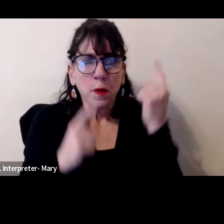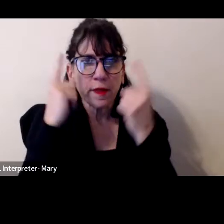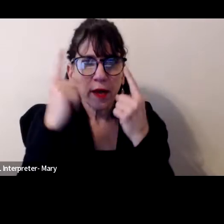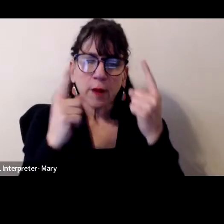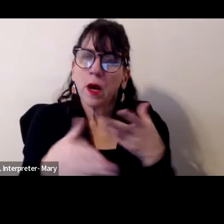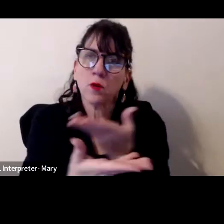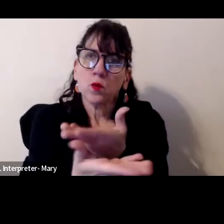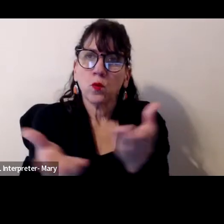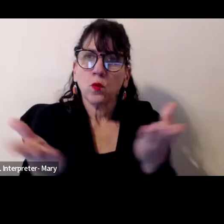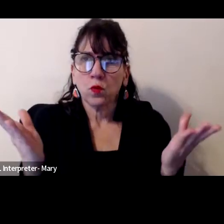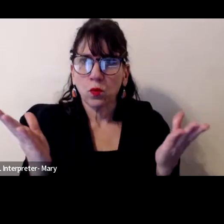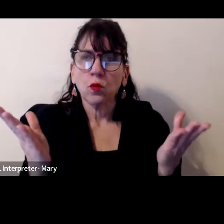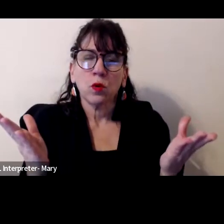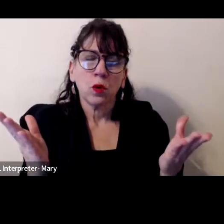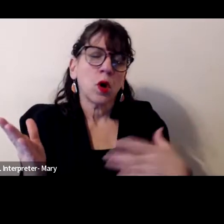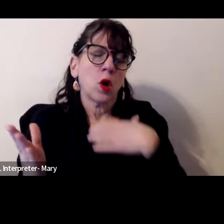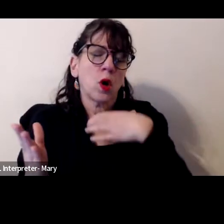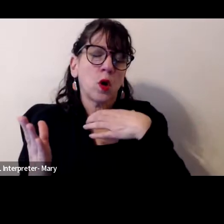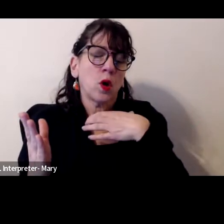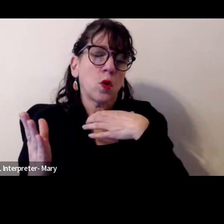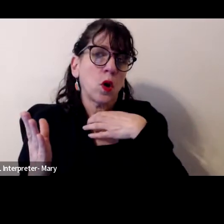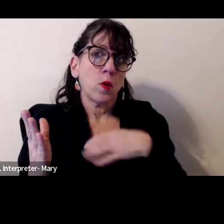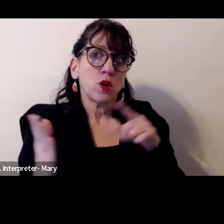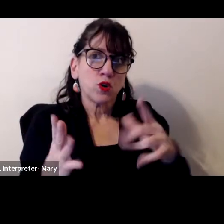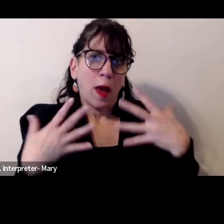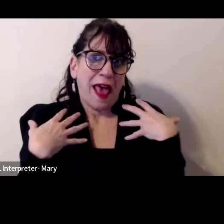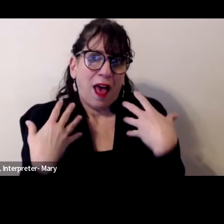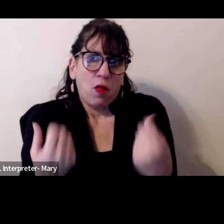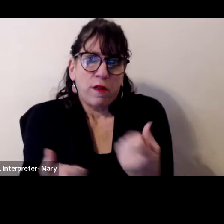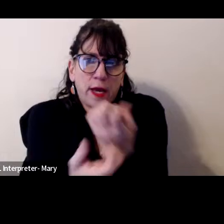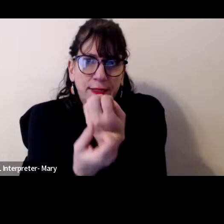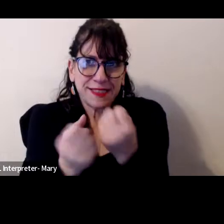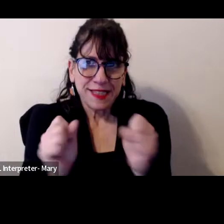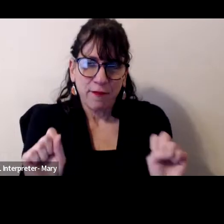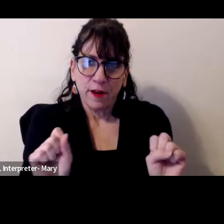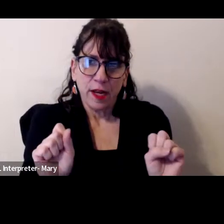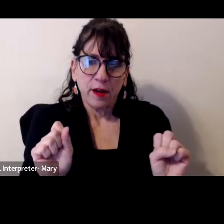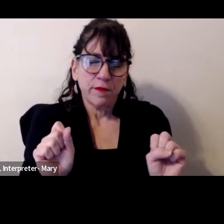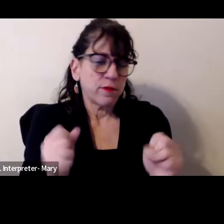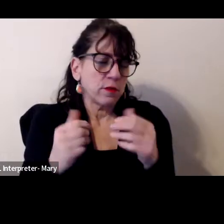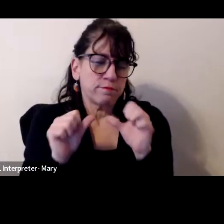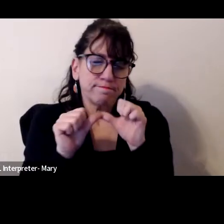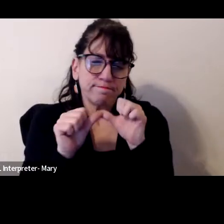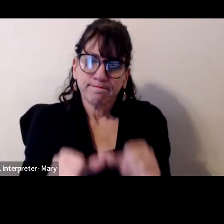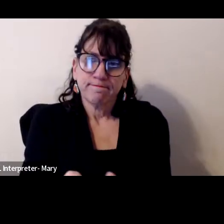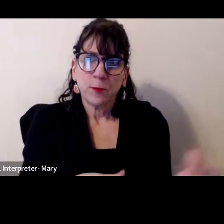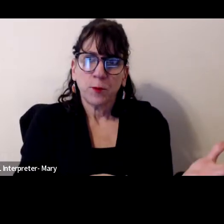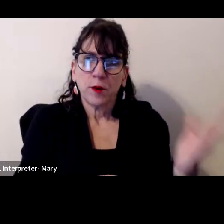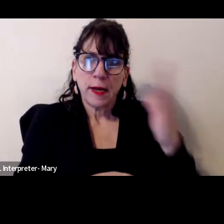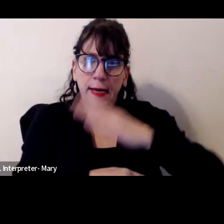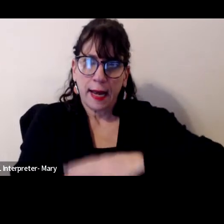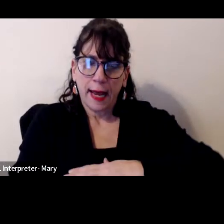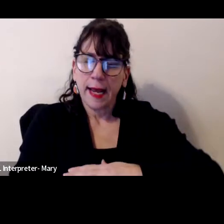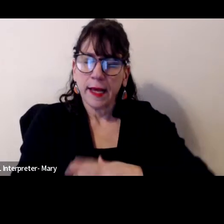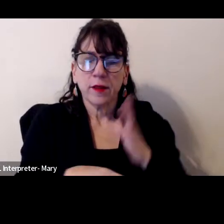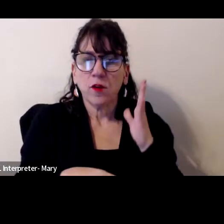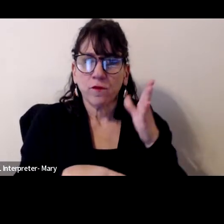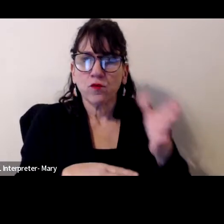you and wish you health and safety for the rest of the day and the days